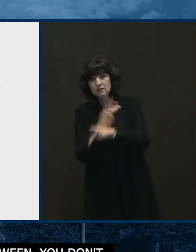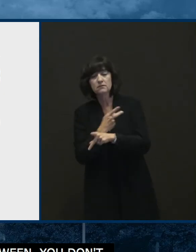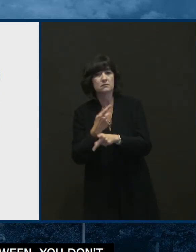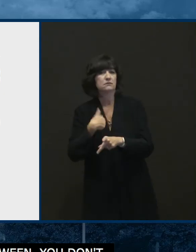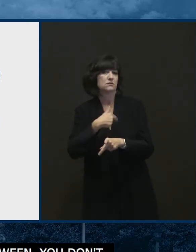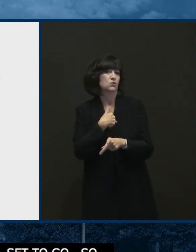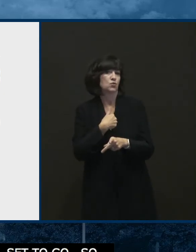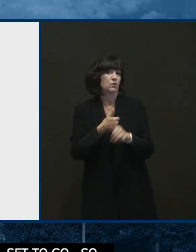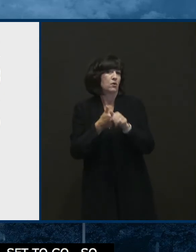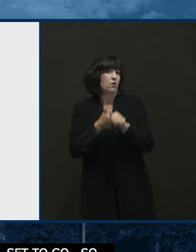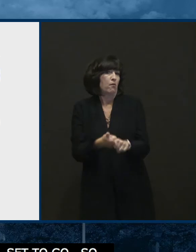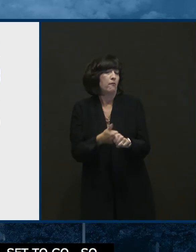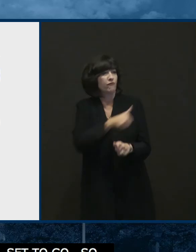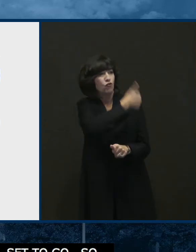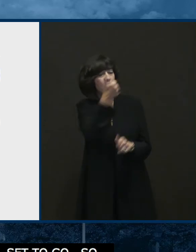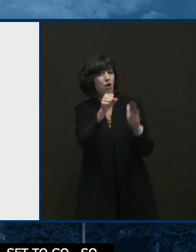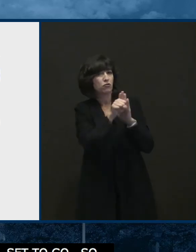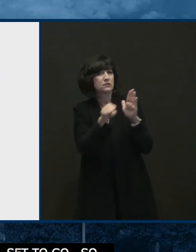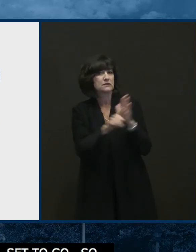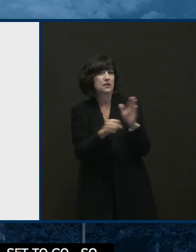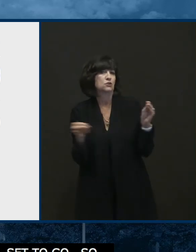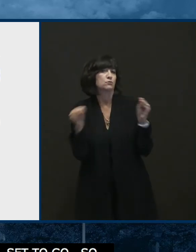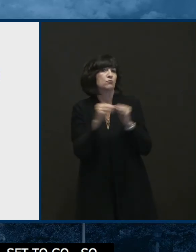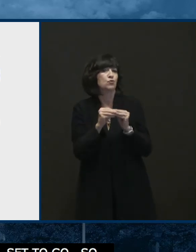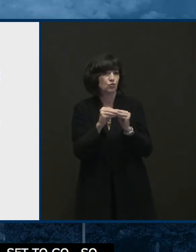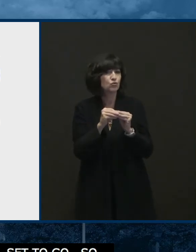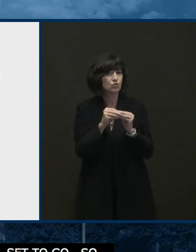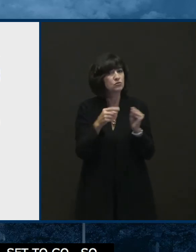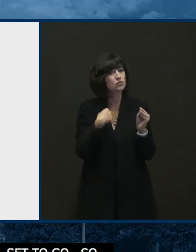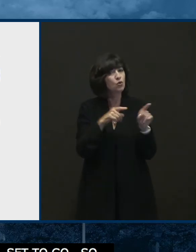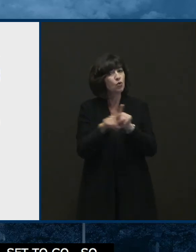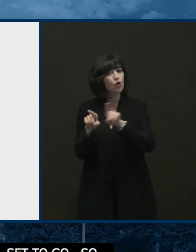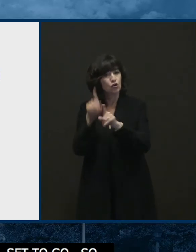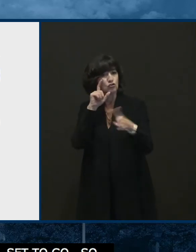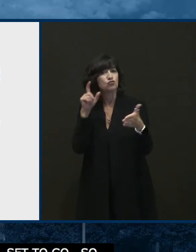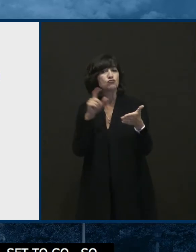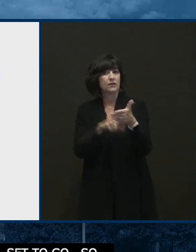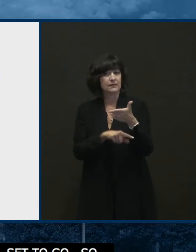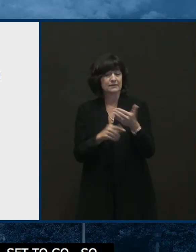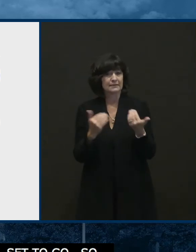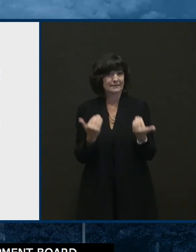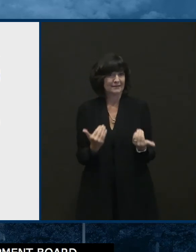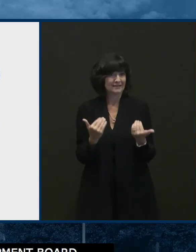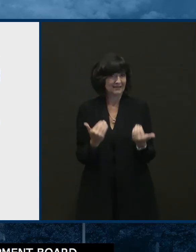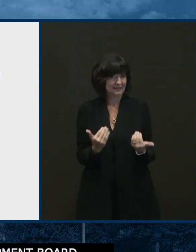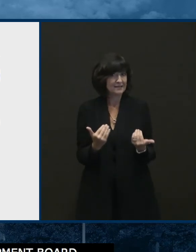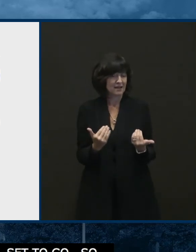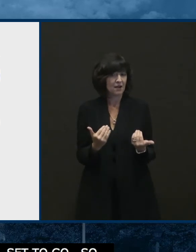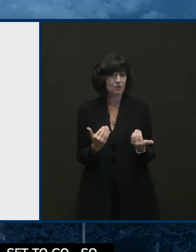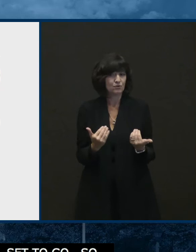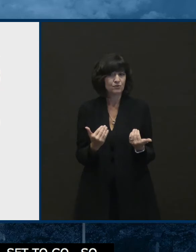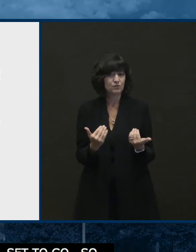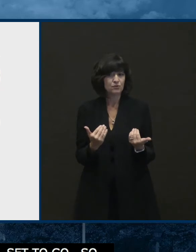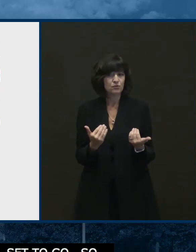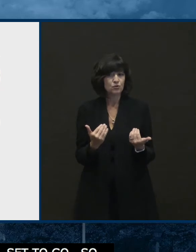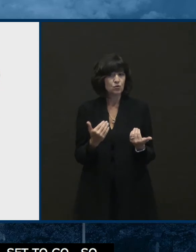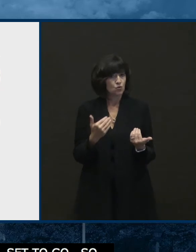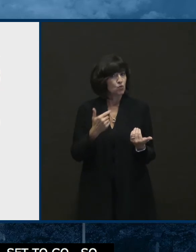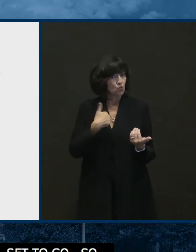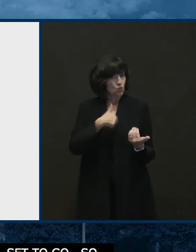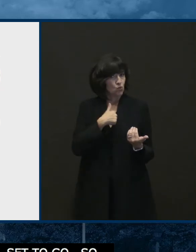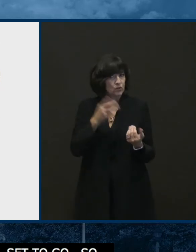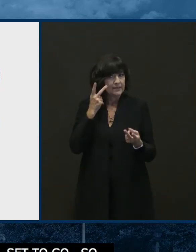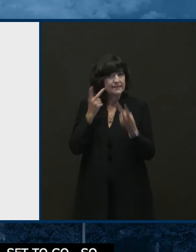consistent with other states, and also recognize that now we're getting to the point where we have folks that are getting